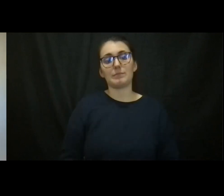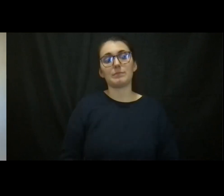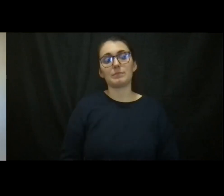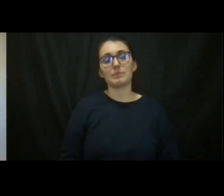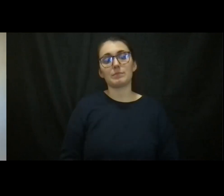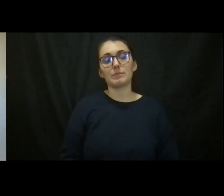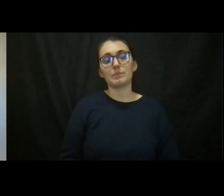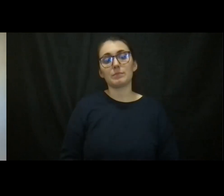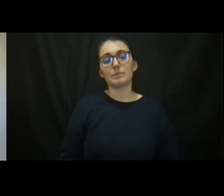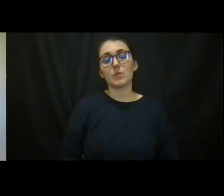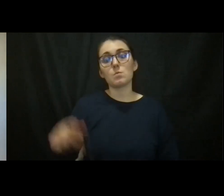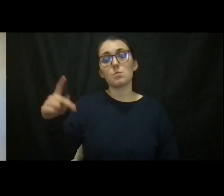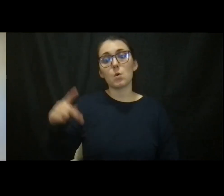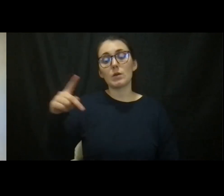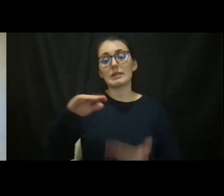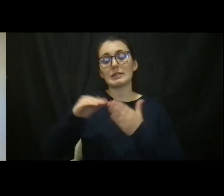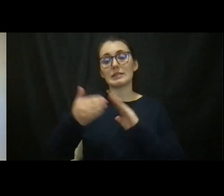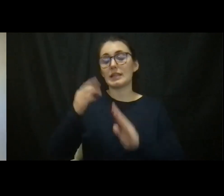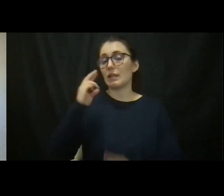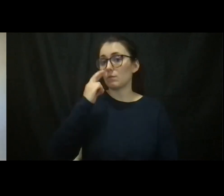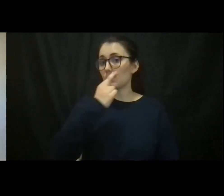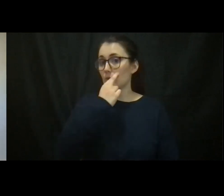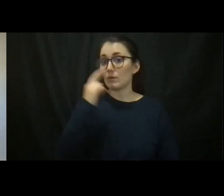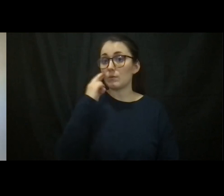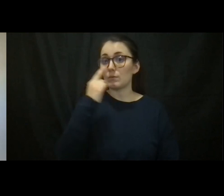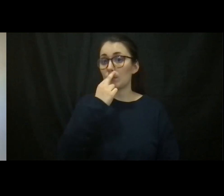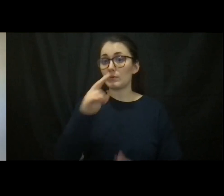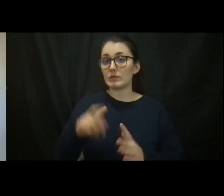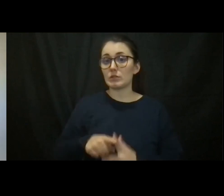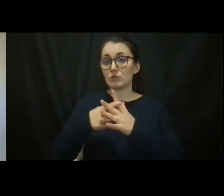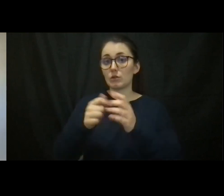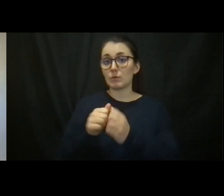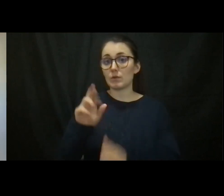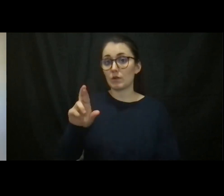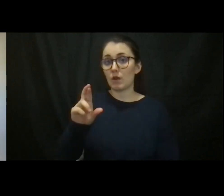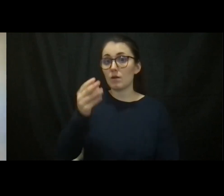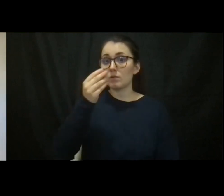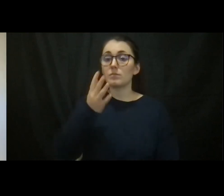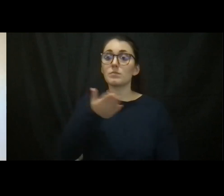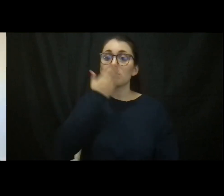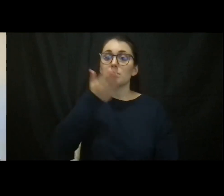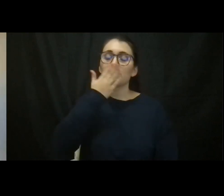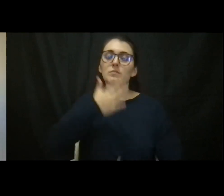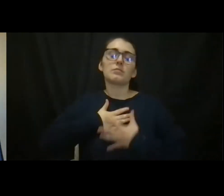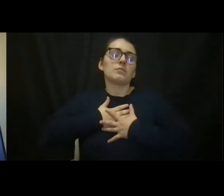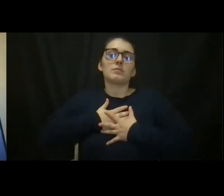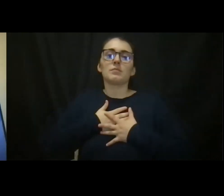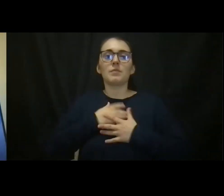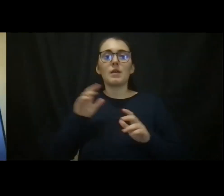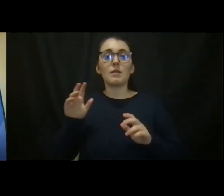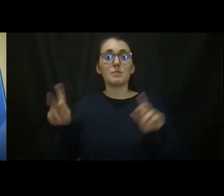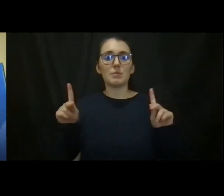Portland is the city of roses, and roses start with R. Their fragrance and many colors bring folks from near and far.